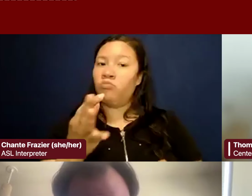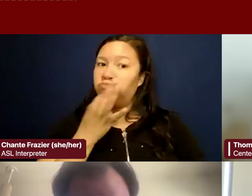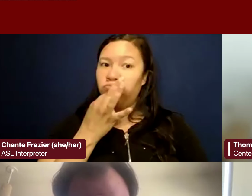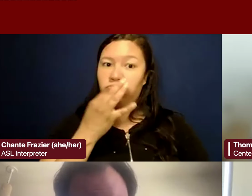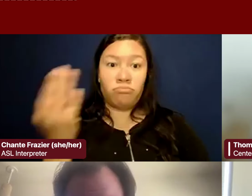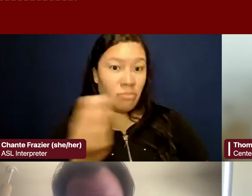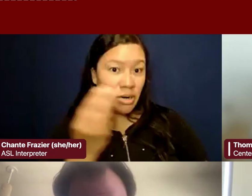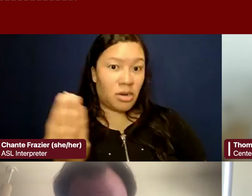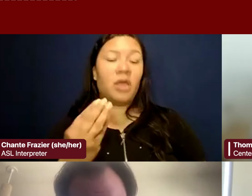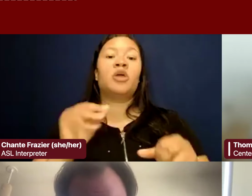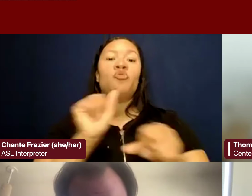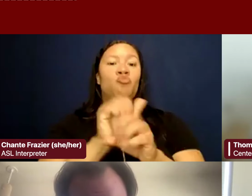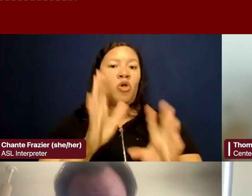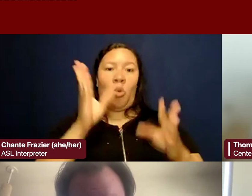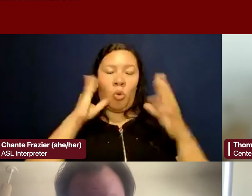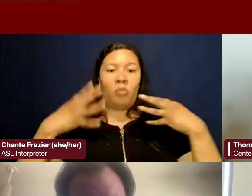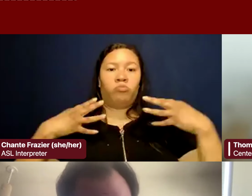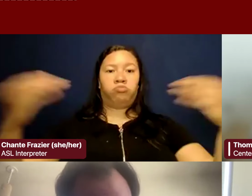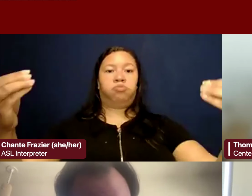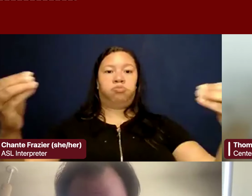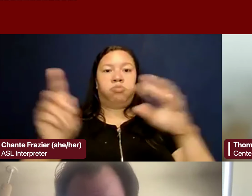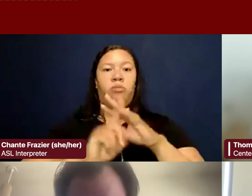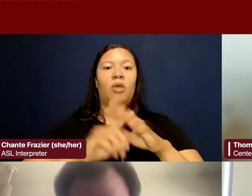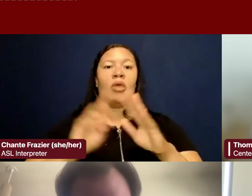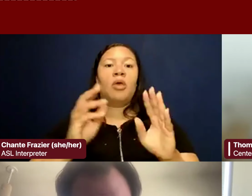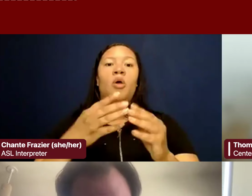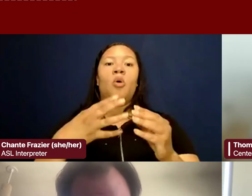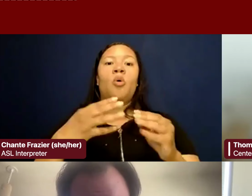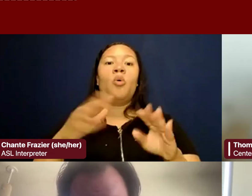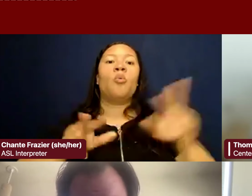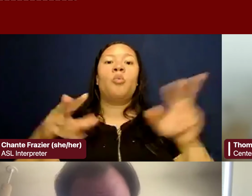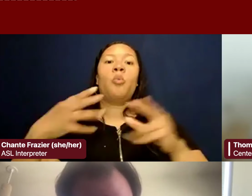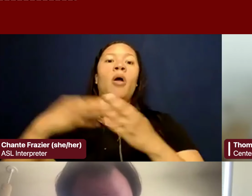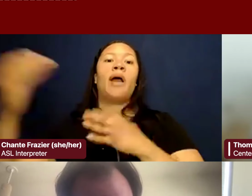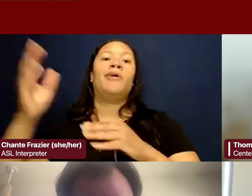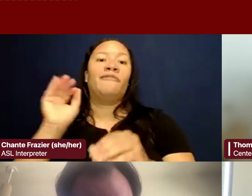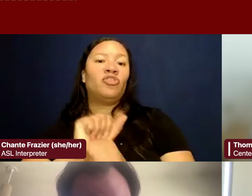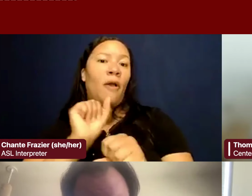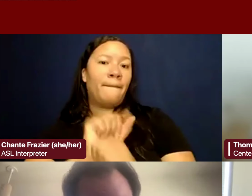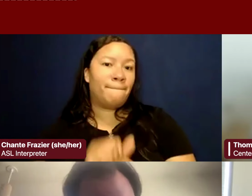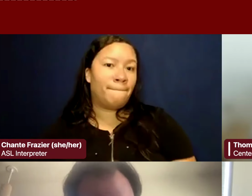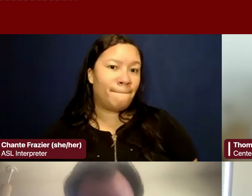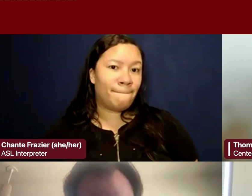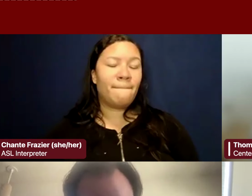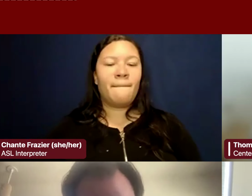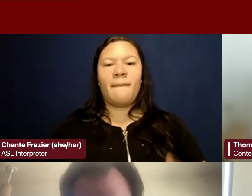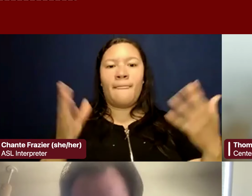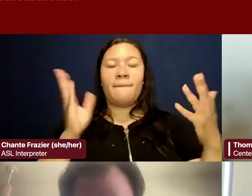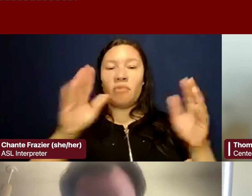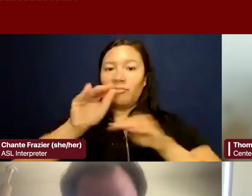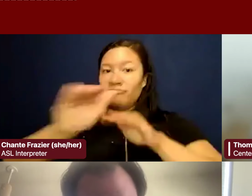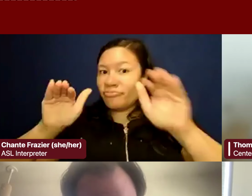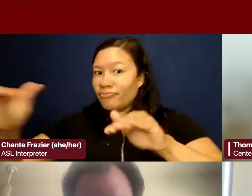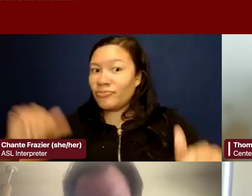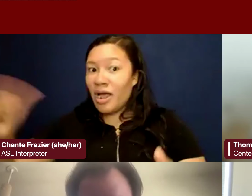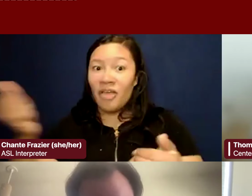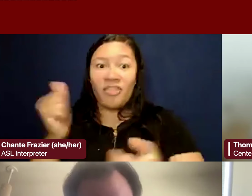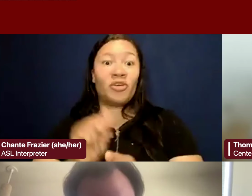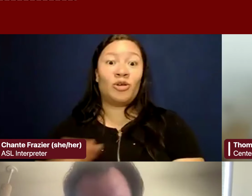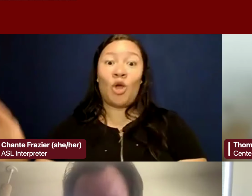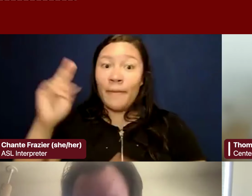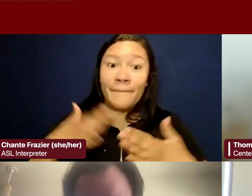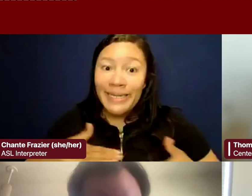UC Santa Cruz will be walking off the job and will be waiting for other campuses to stand up with us. This stand up strike strategy is